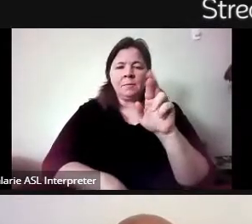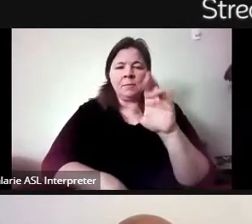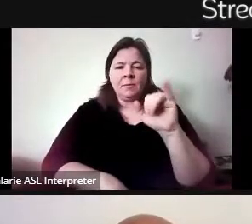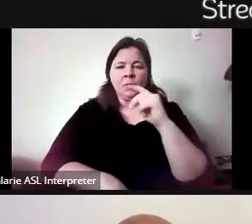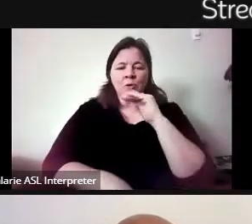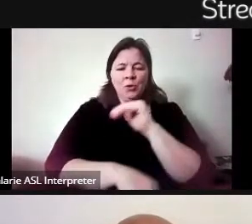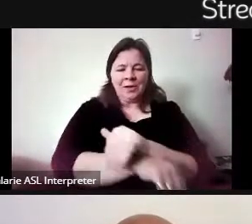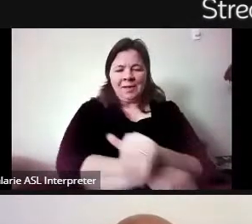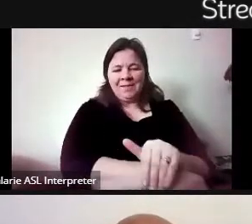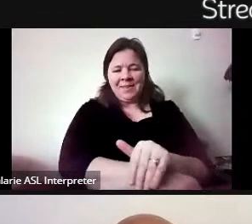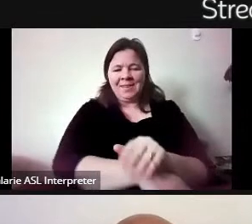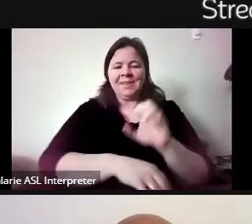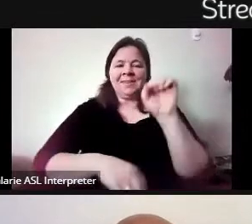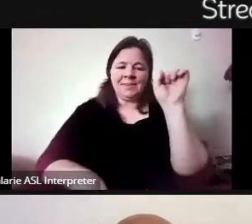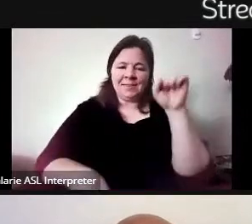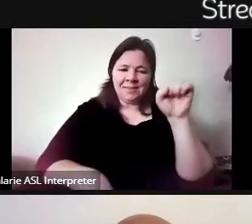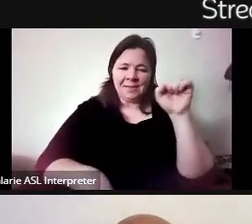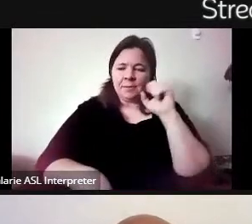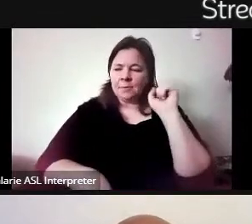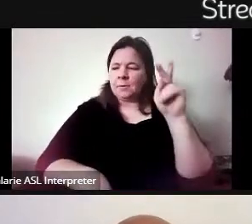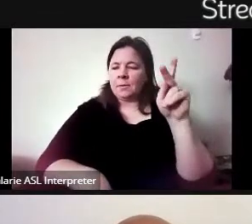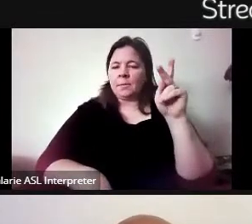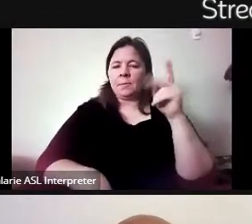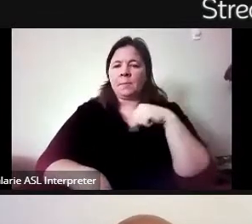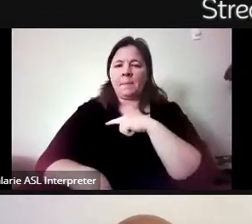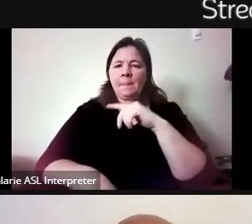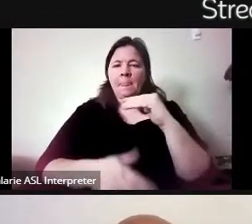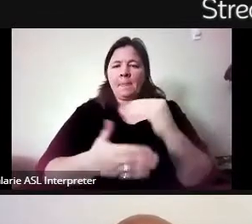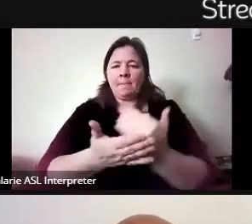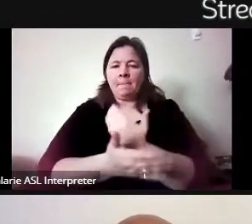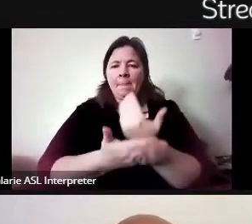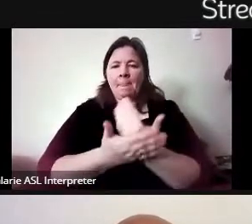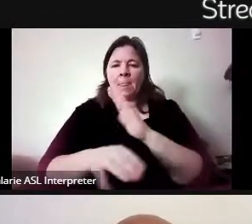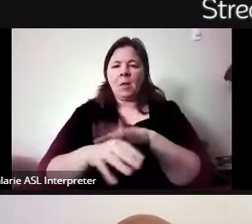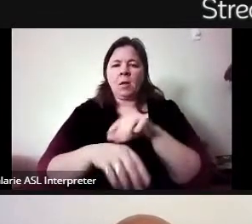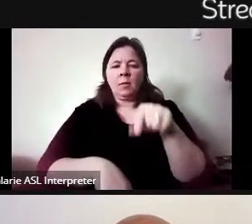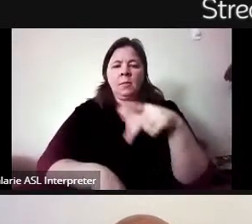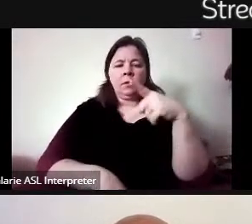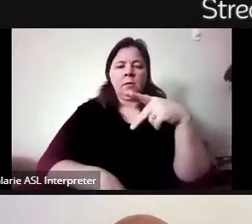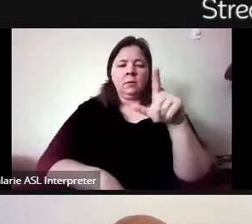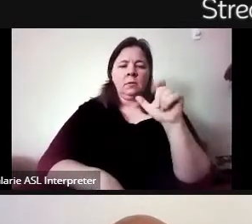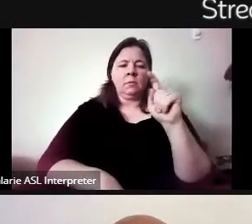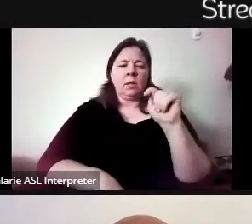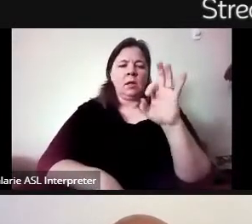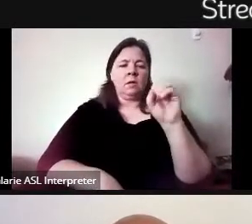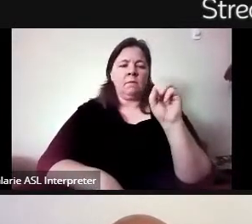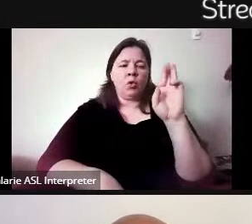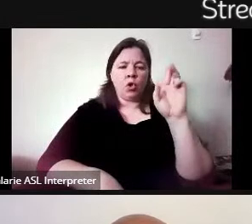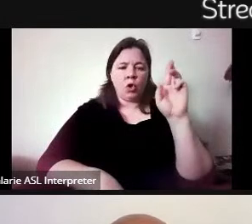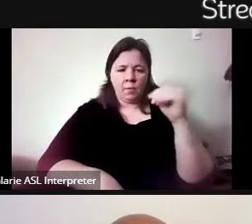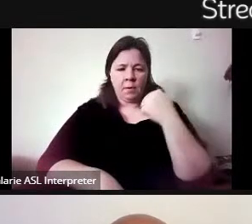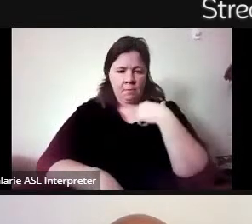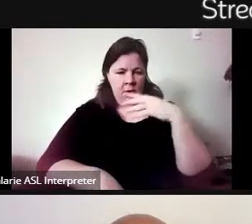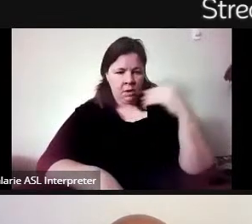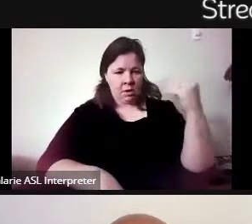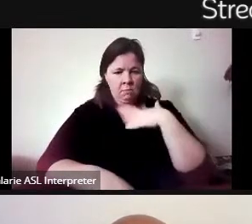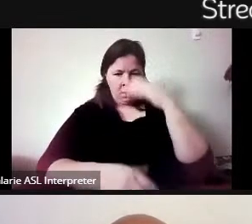me. Yeah, okay. So we are new on this platform, me and my